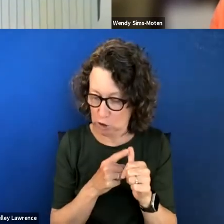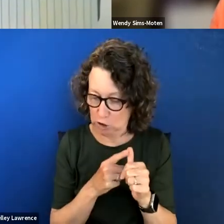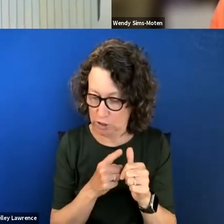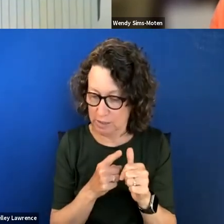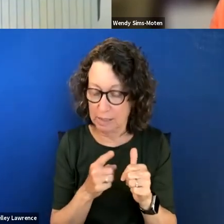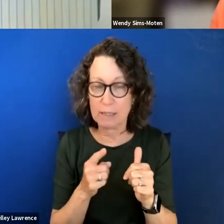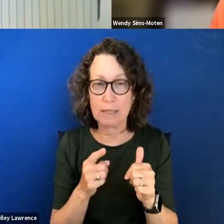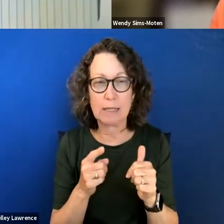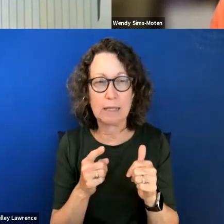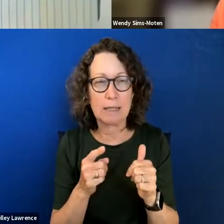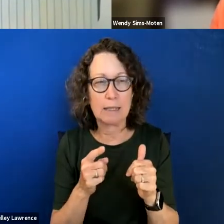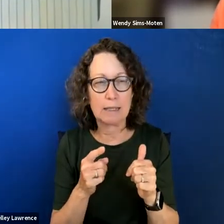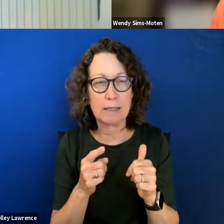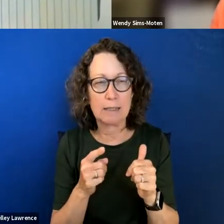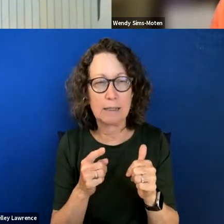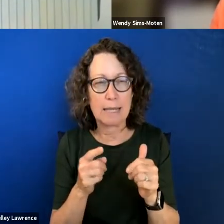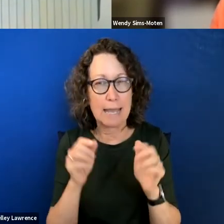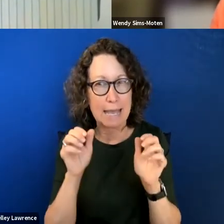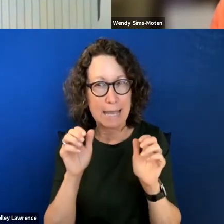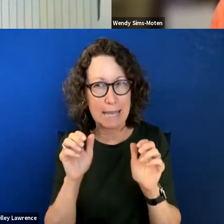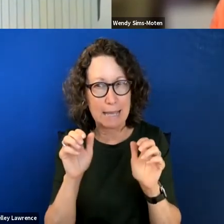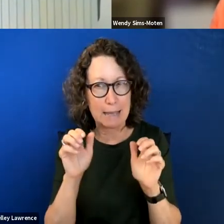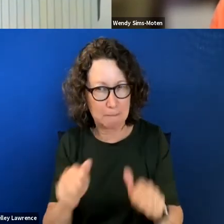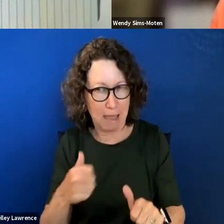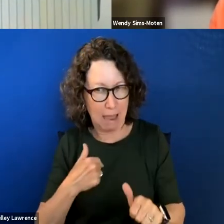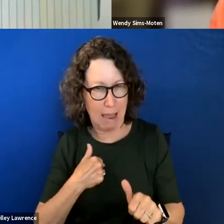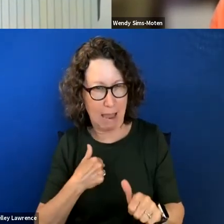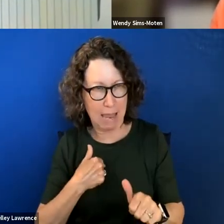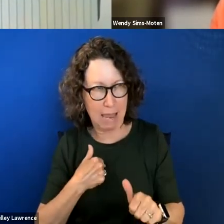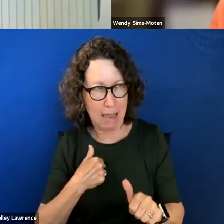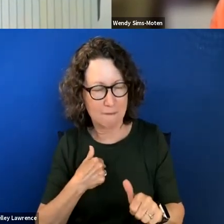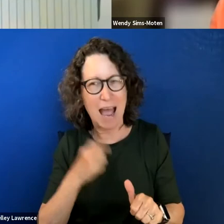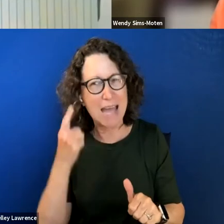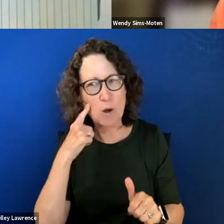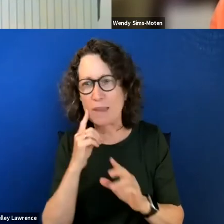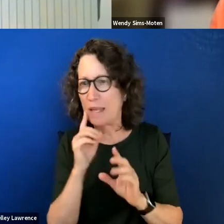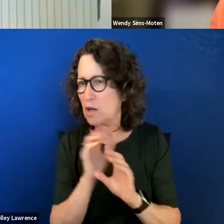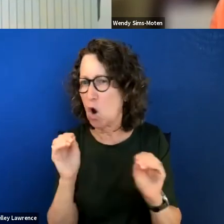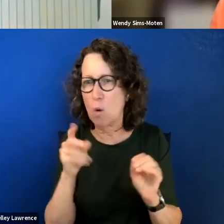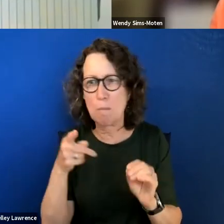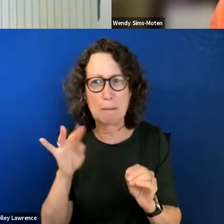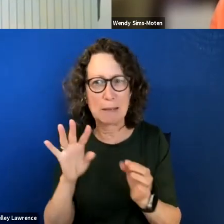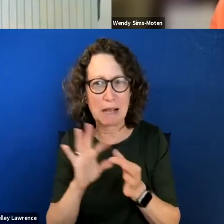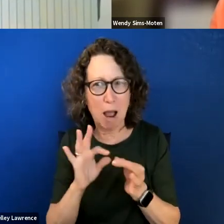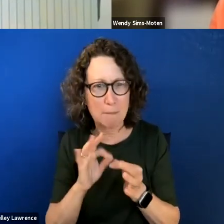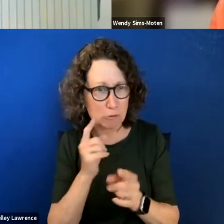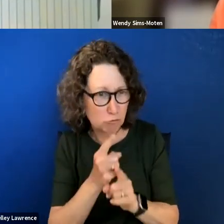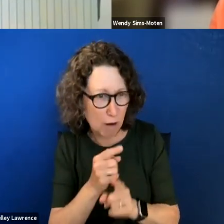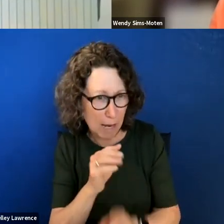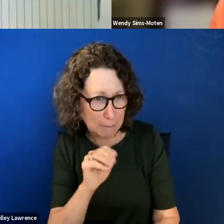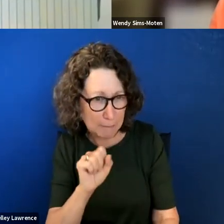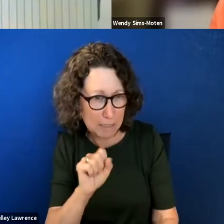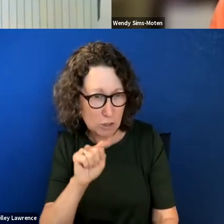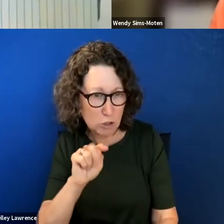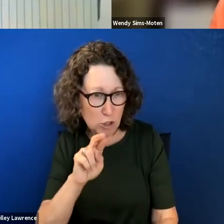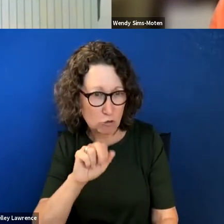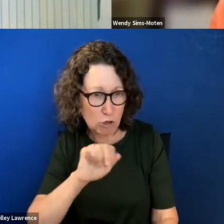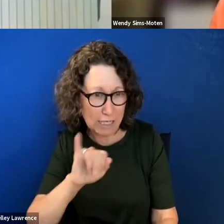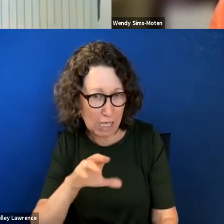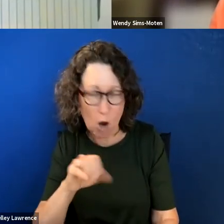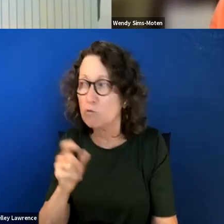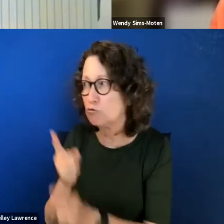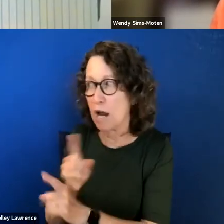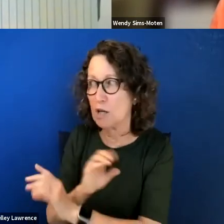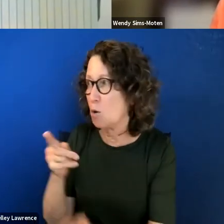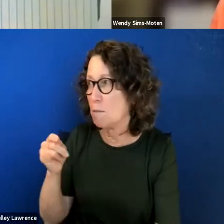I may have, I don't think there are any public comments, right, Ms. Trujillo? That's correct, no